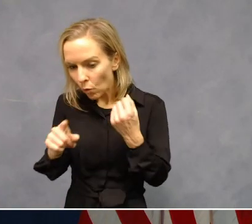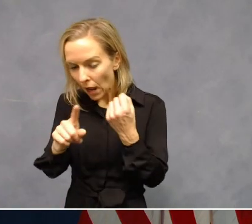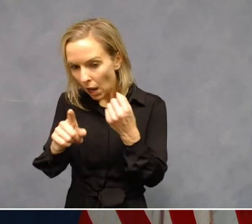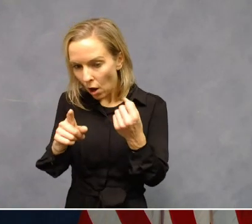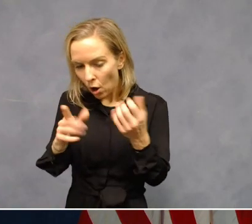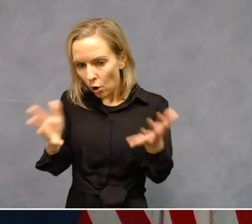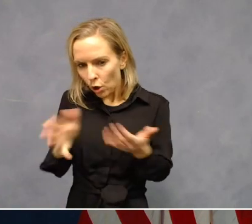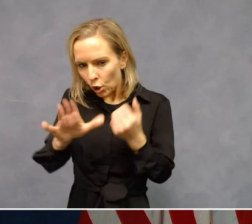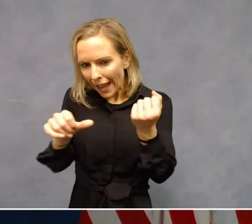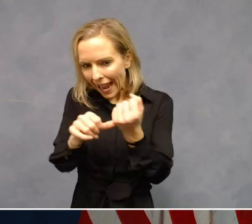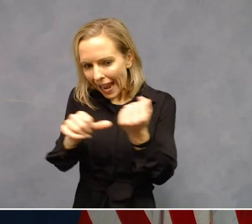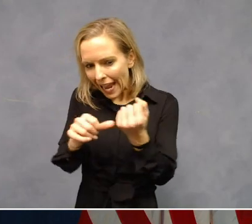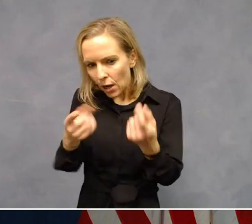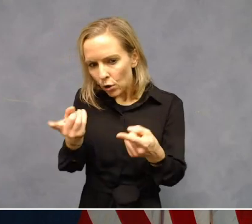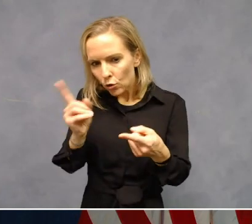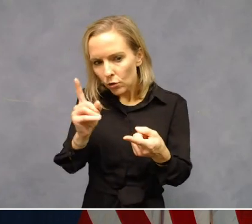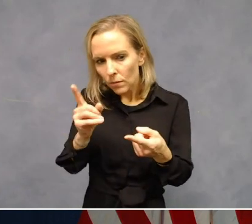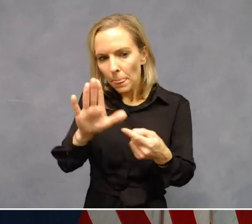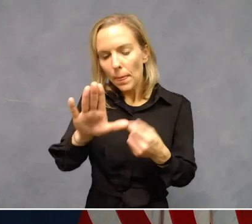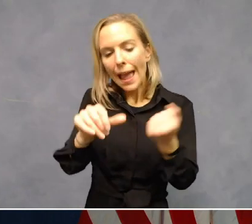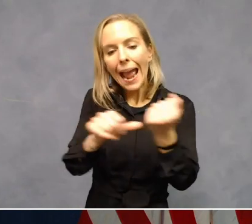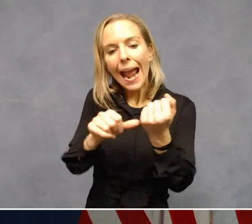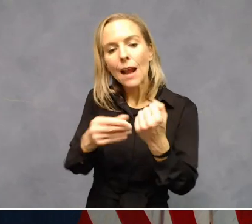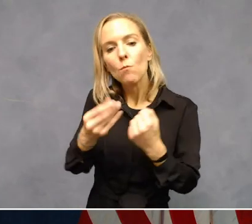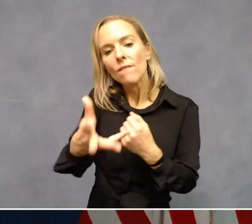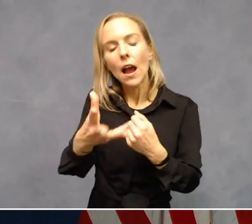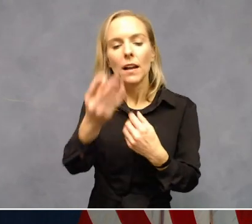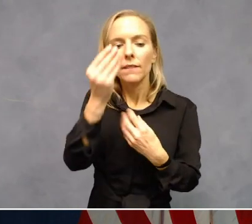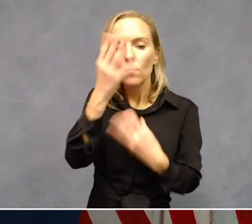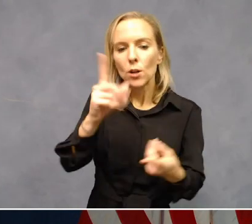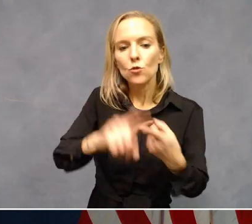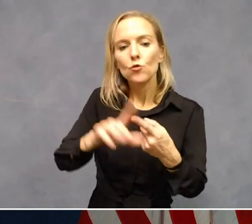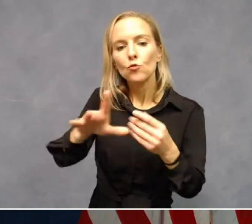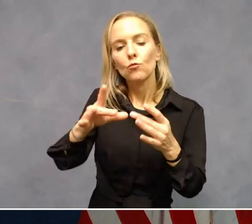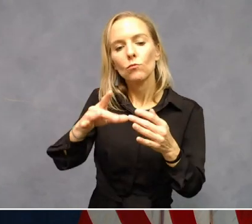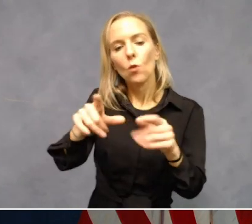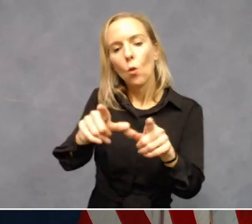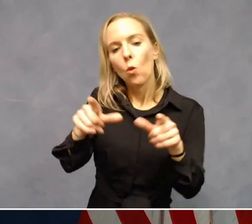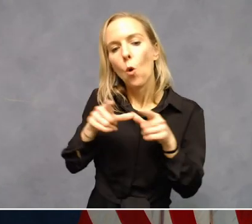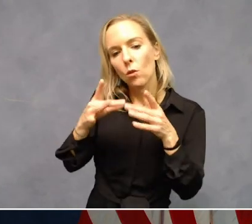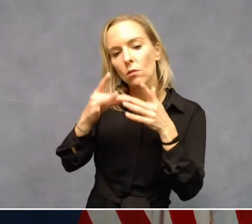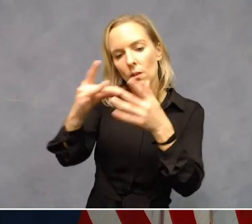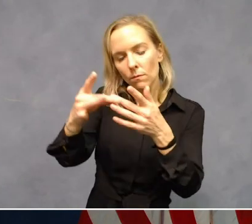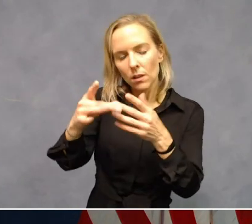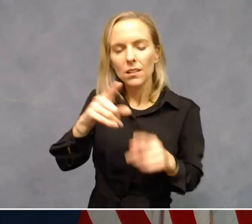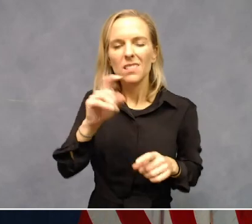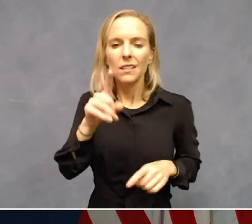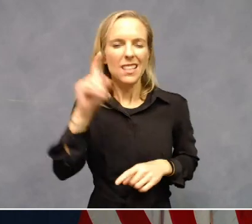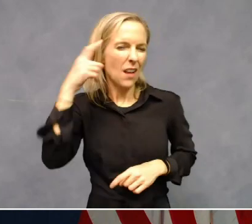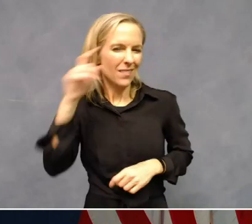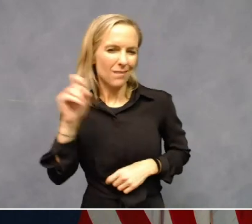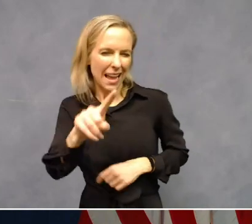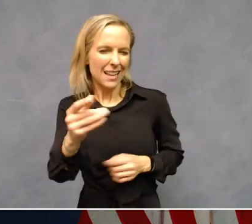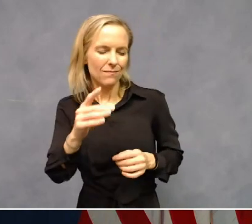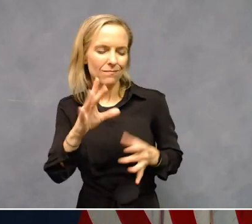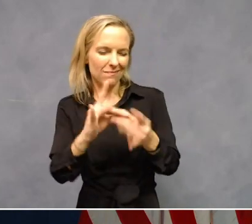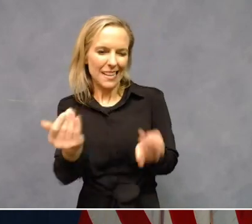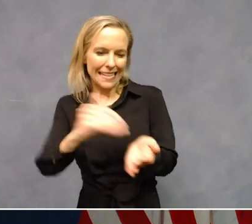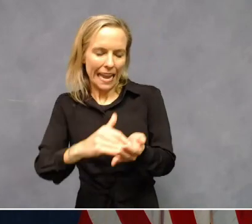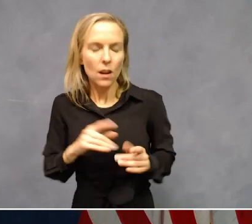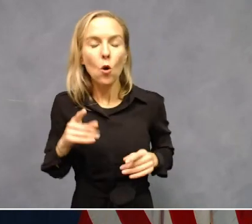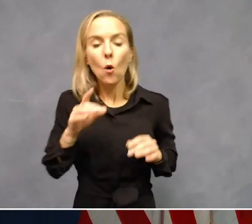to implement the red zone guidelines? And if so, what response are you getting? The question is, are we enlisting local